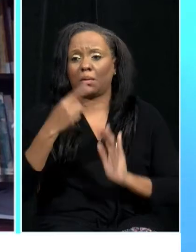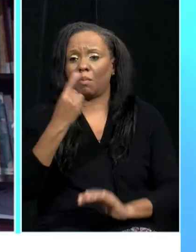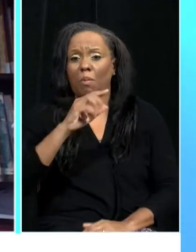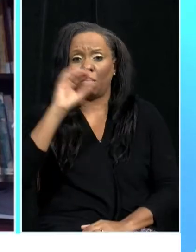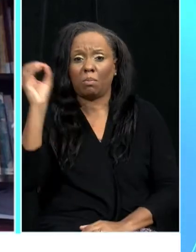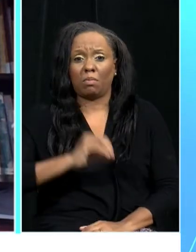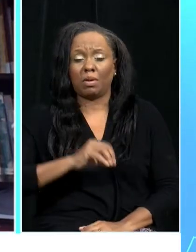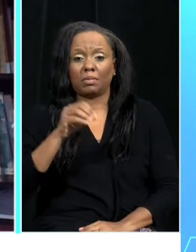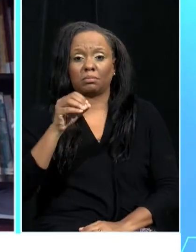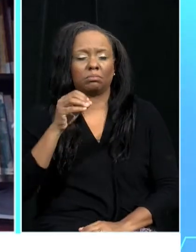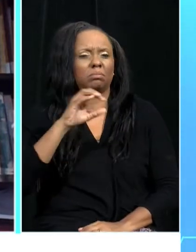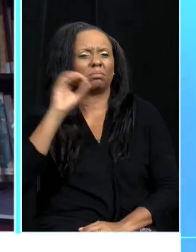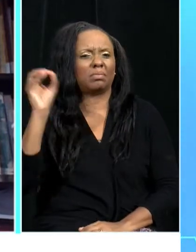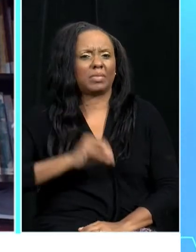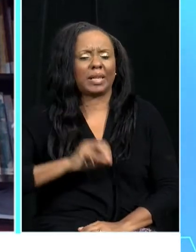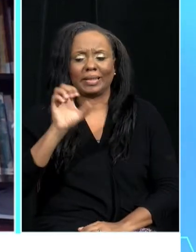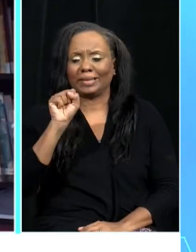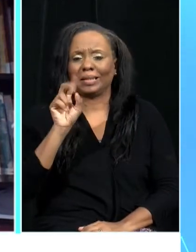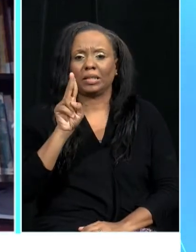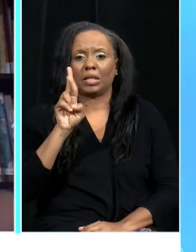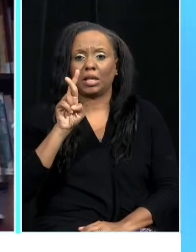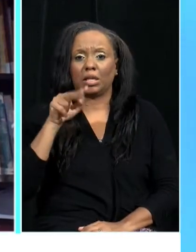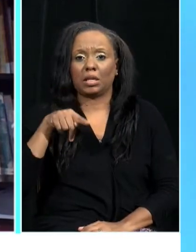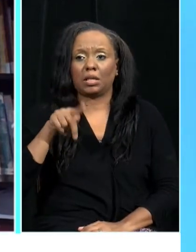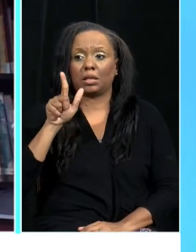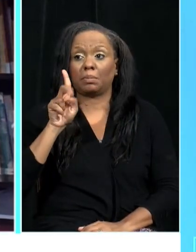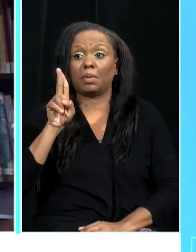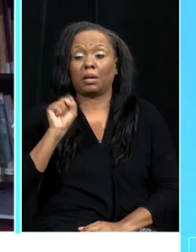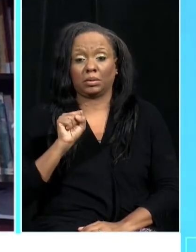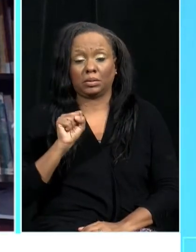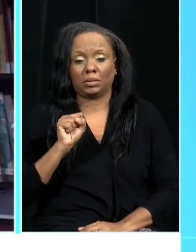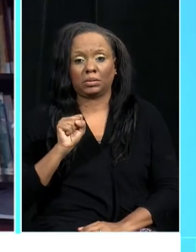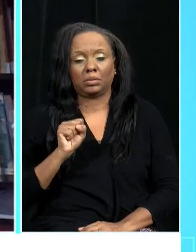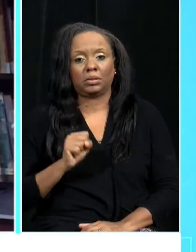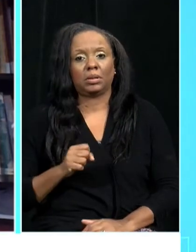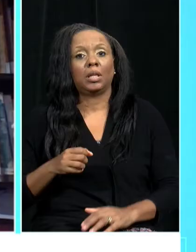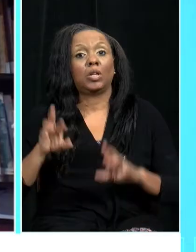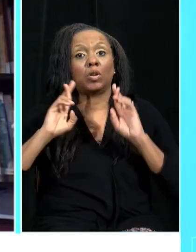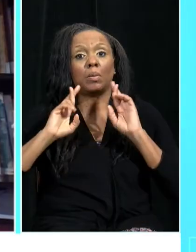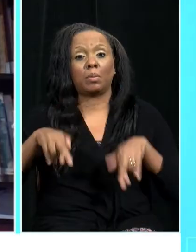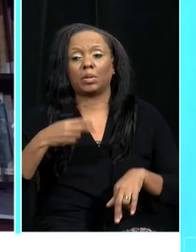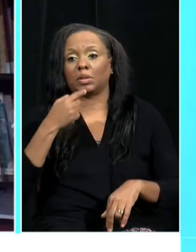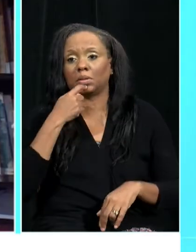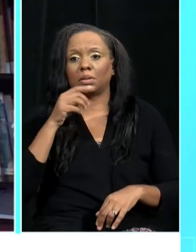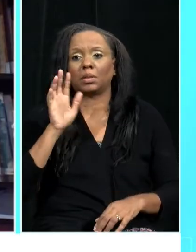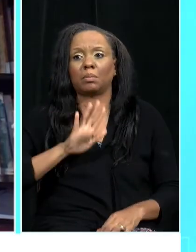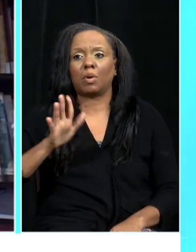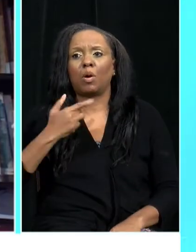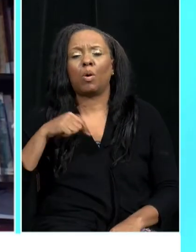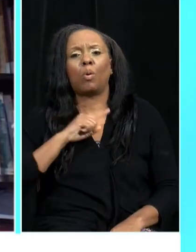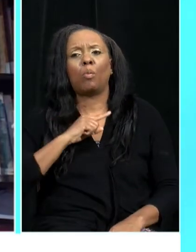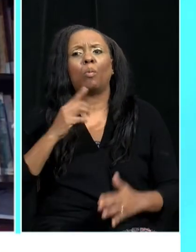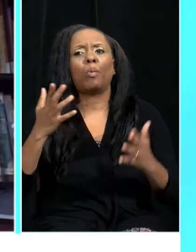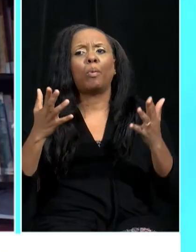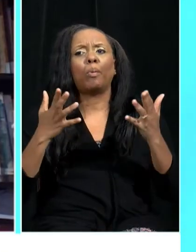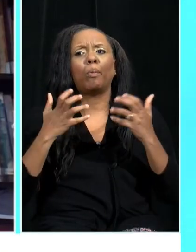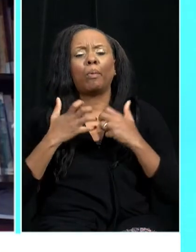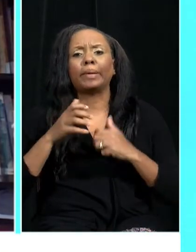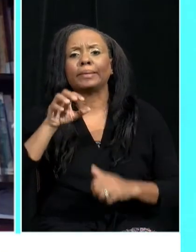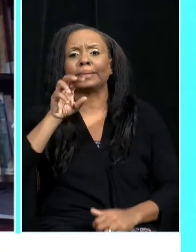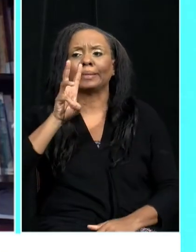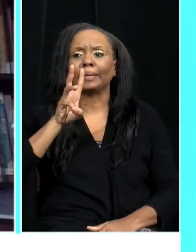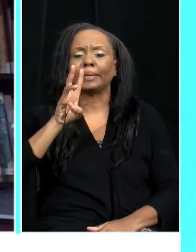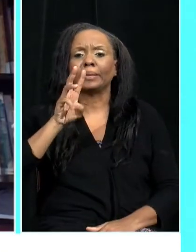surplus because of COVID. And the report stated that we were expected to get back towards a